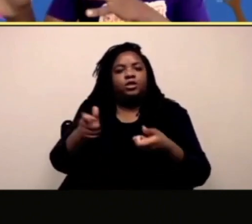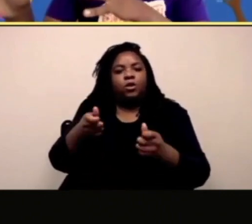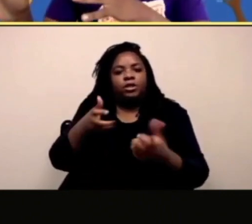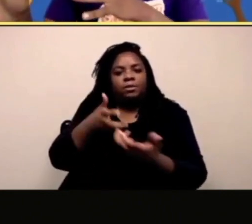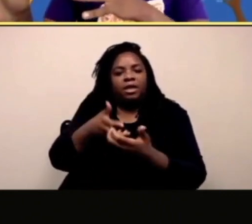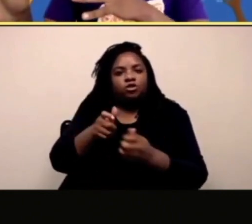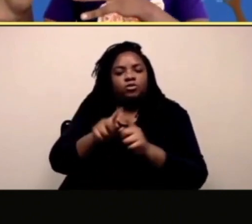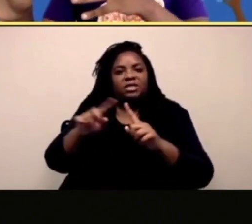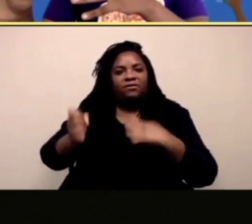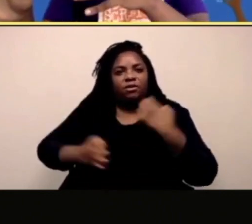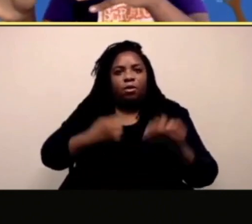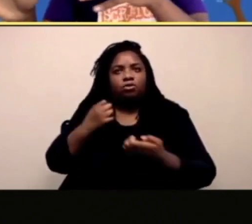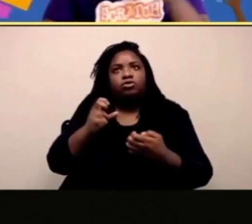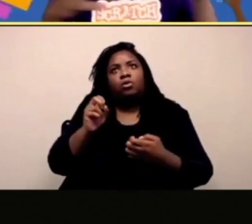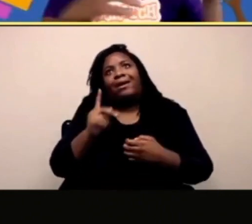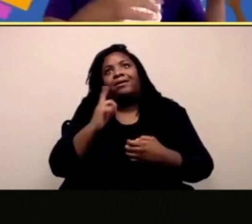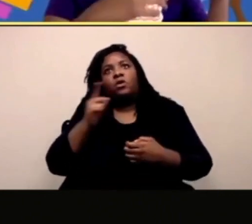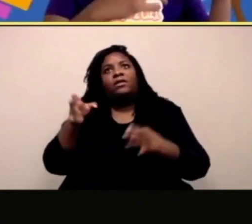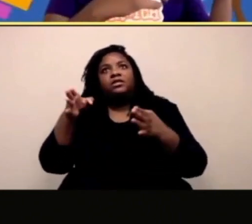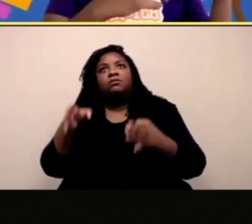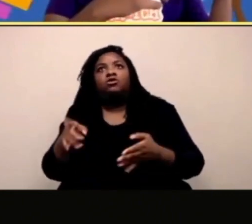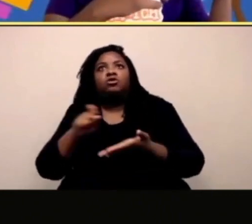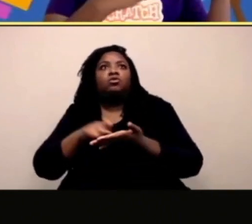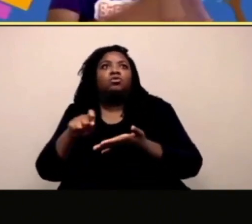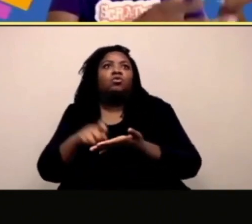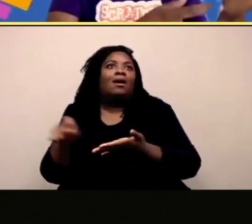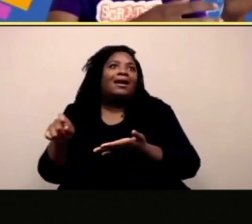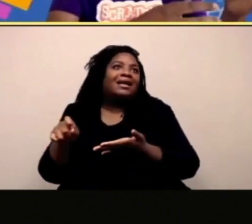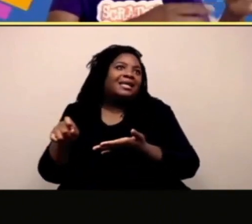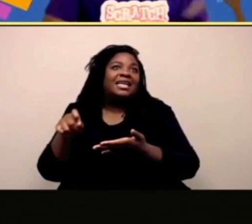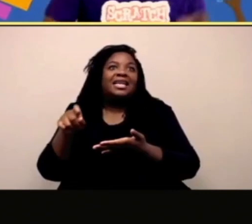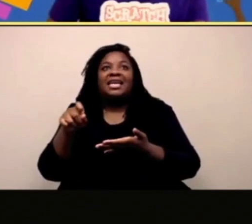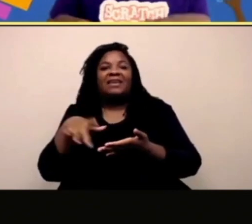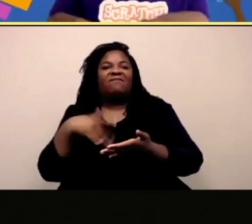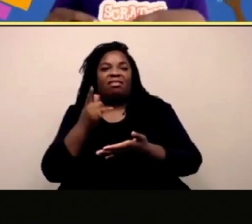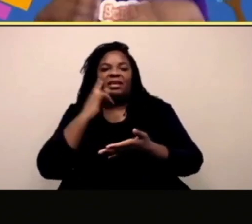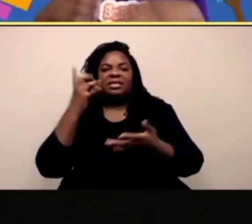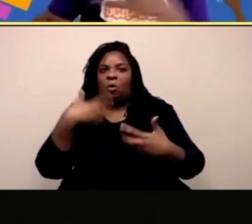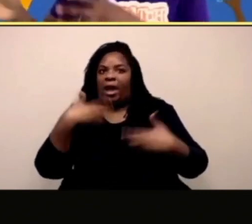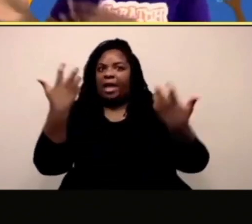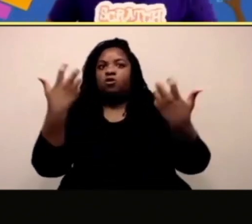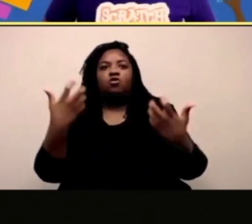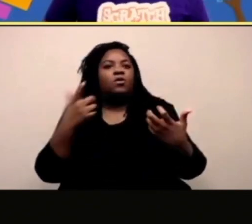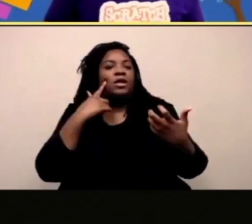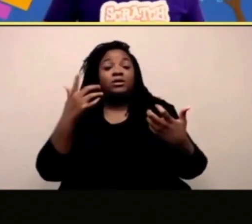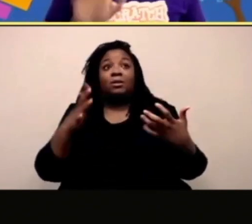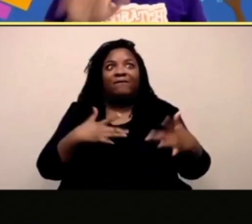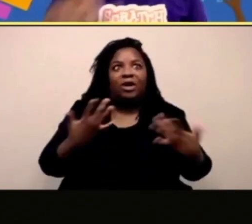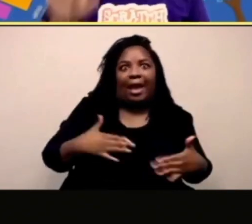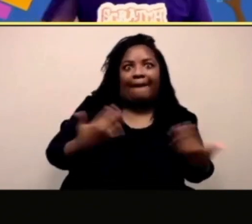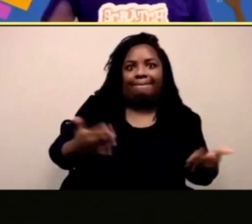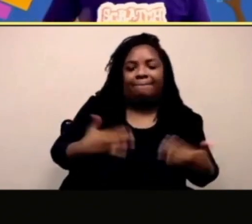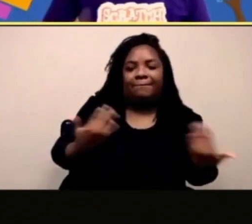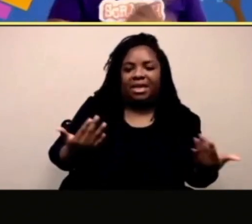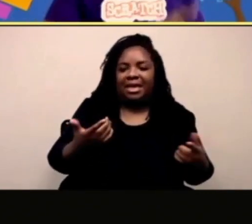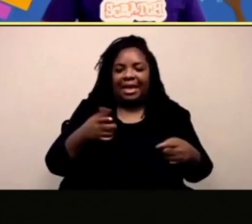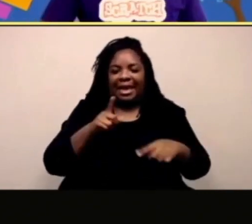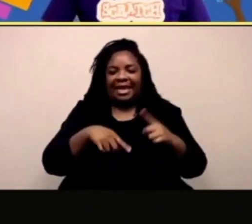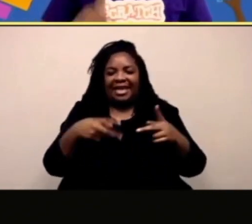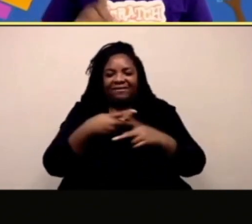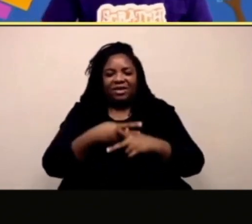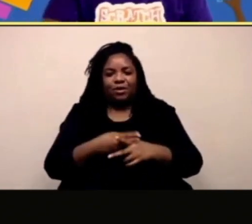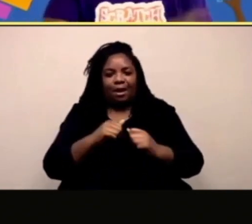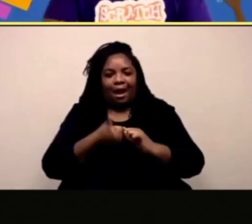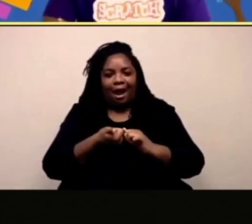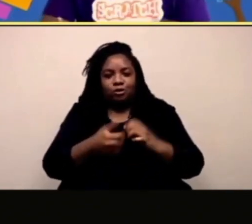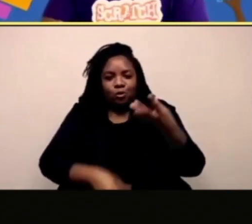this person was writing like someone who was very angry or like someone who was extremely joyful. And I couldn't figure that part out,